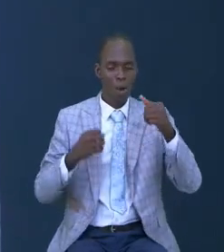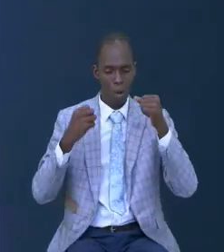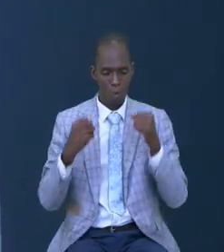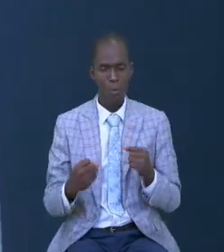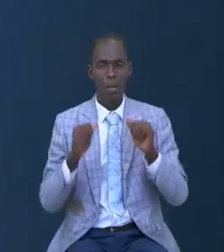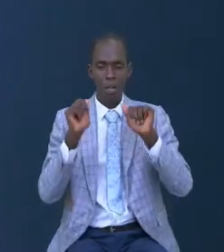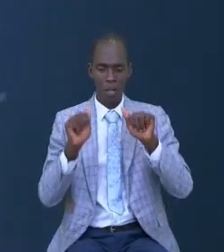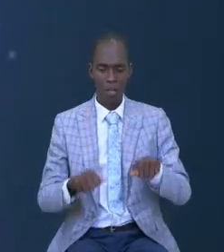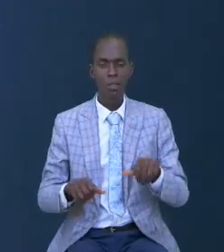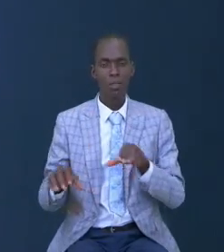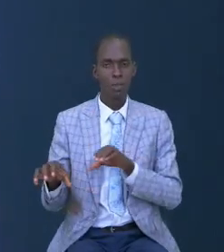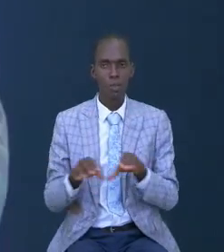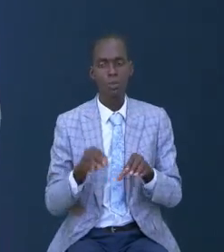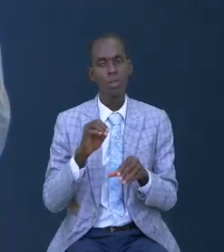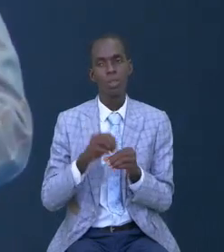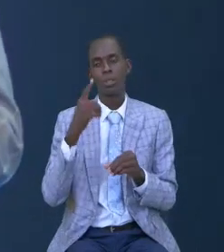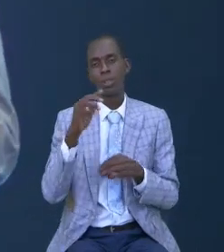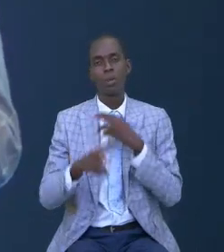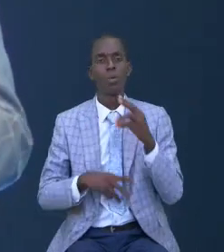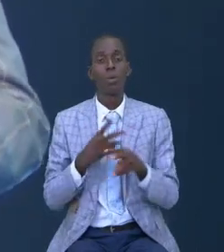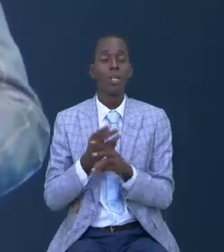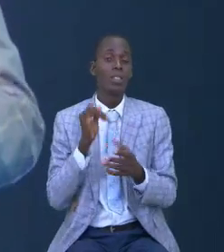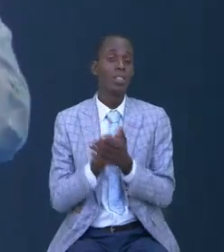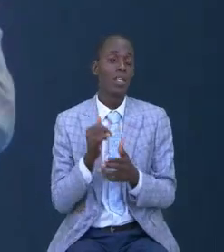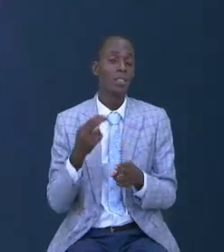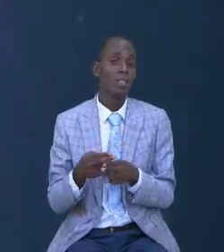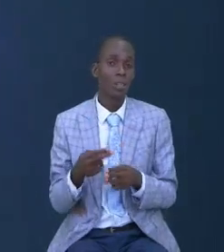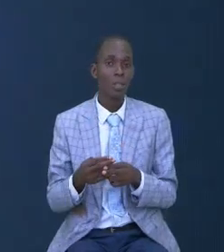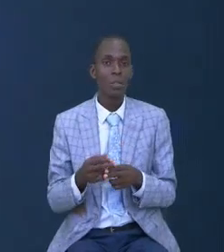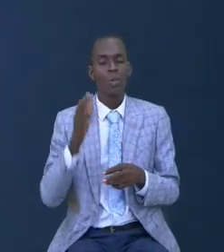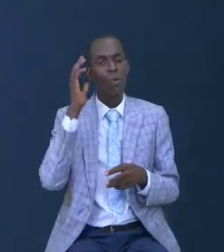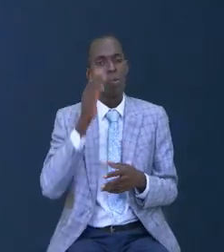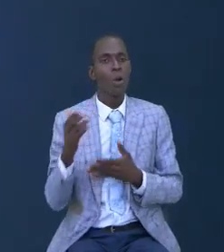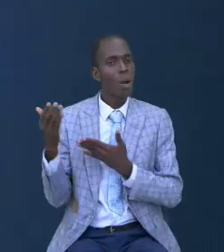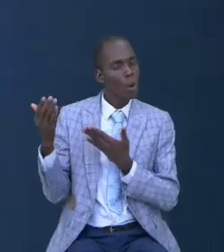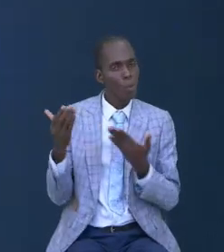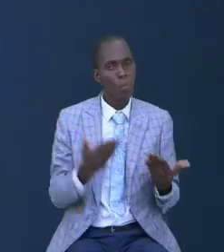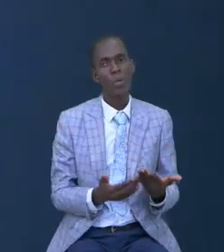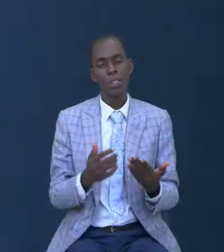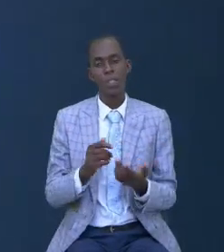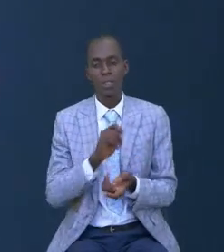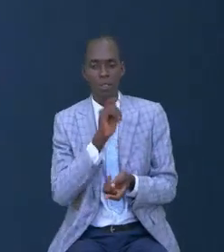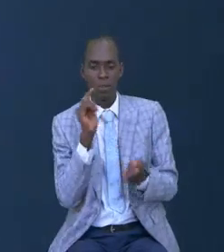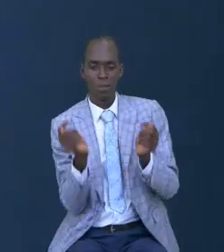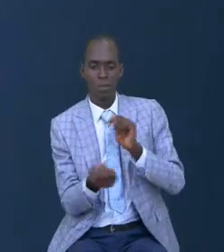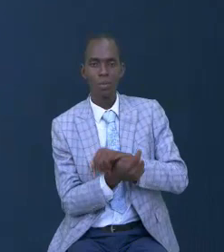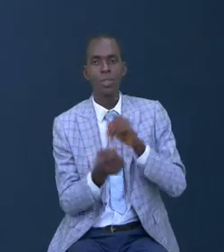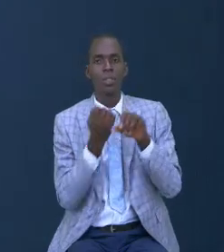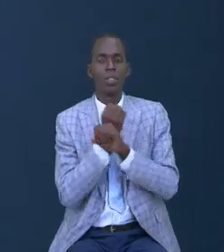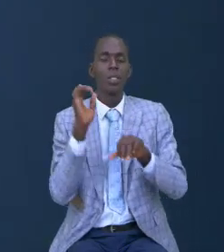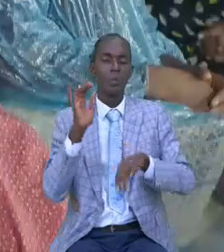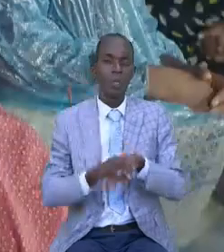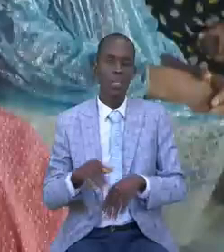can do in the world. That name will bring transforming salvation unto